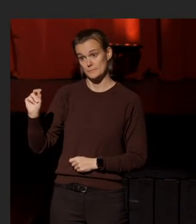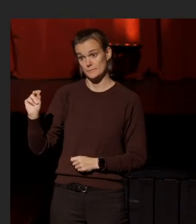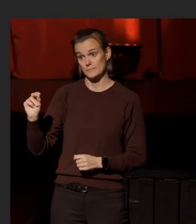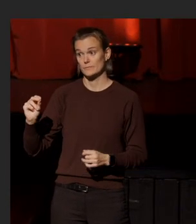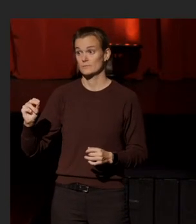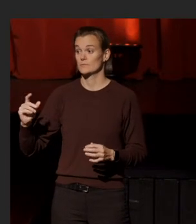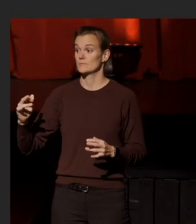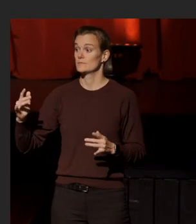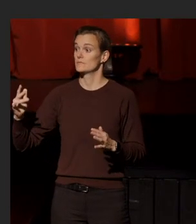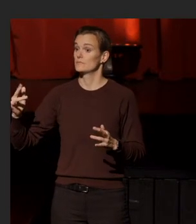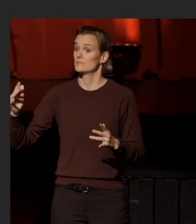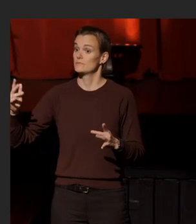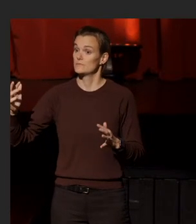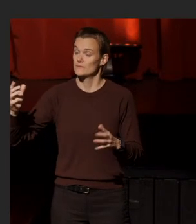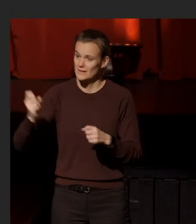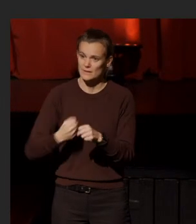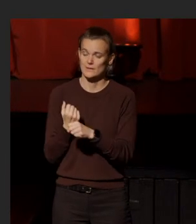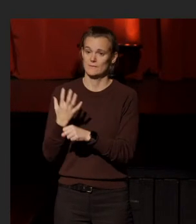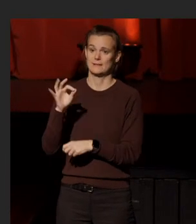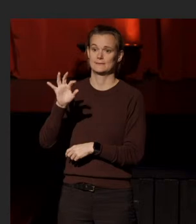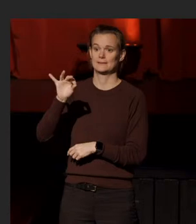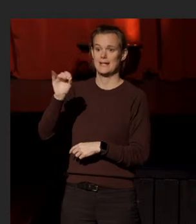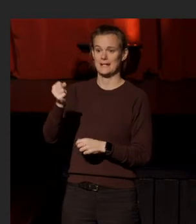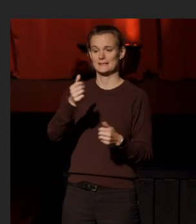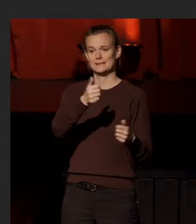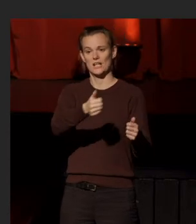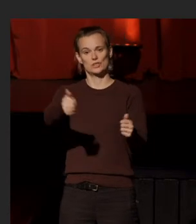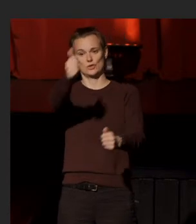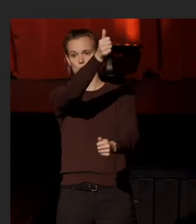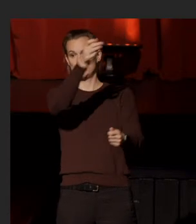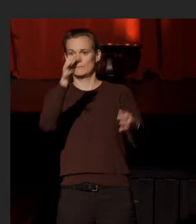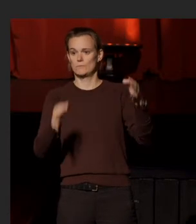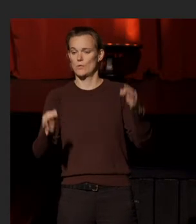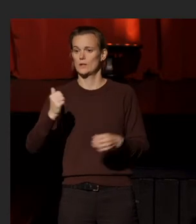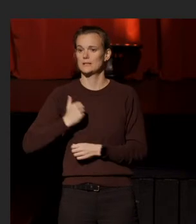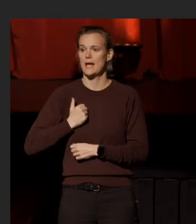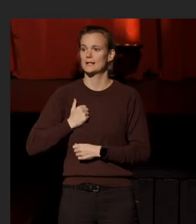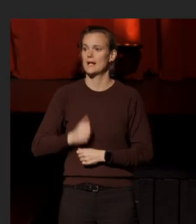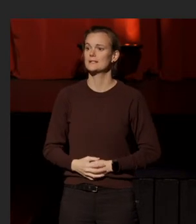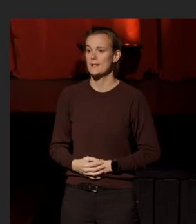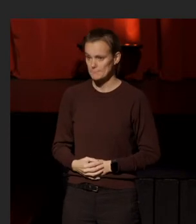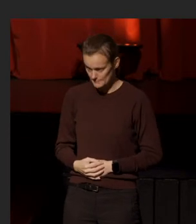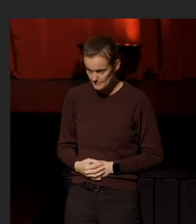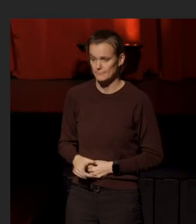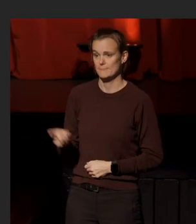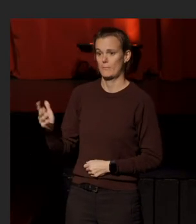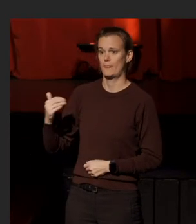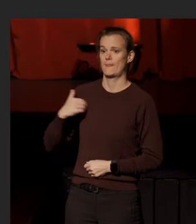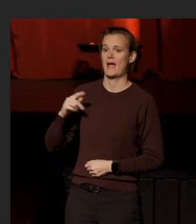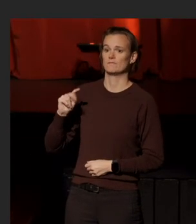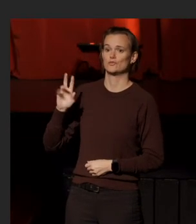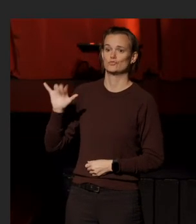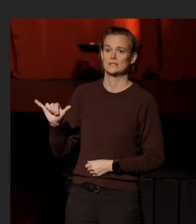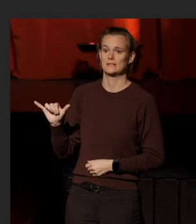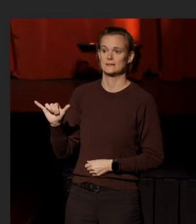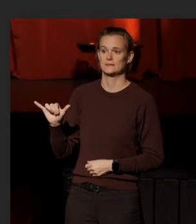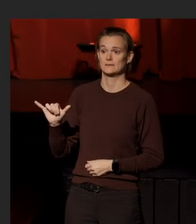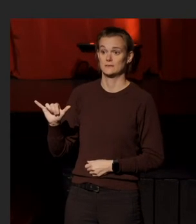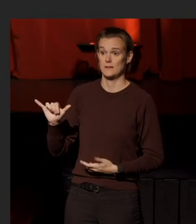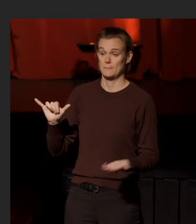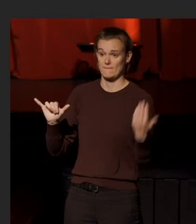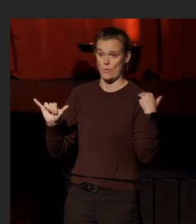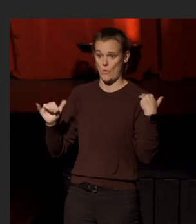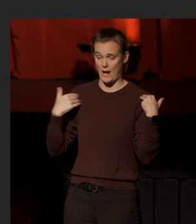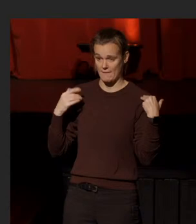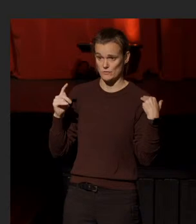until the 90s to affirm that, yes, we always had a treaty, and we still have the treaty.